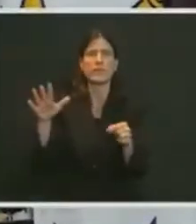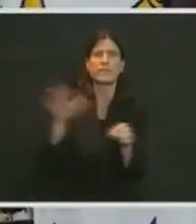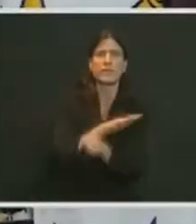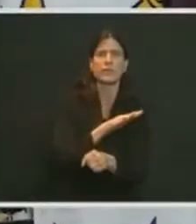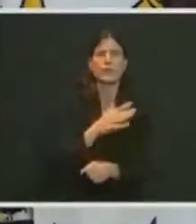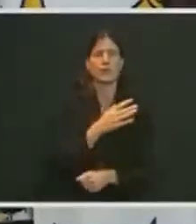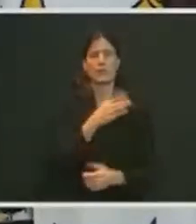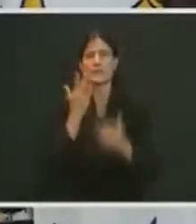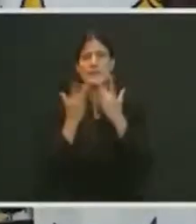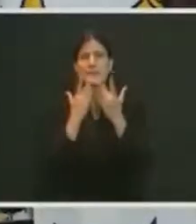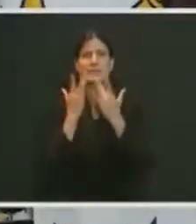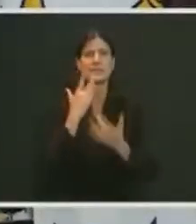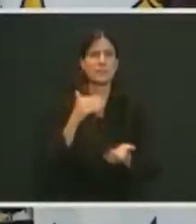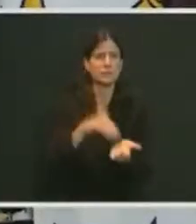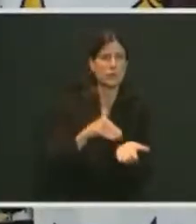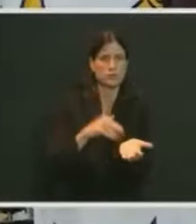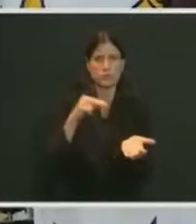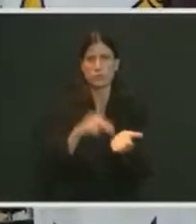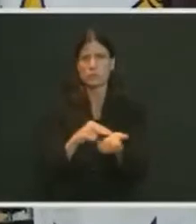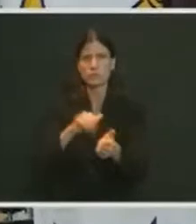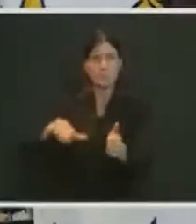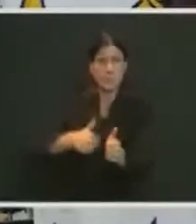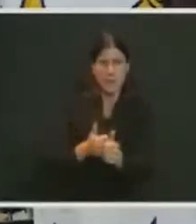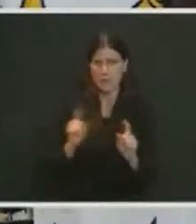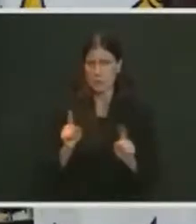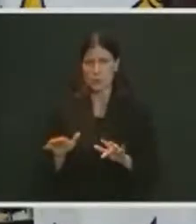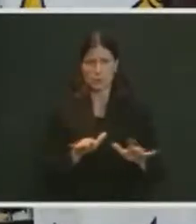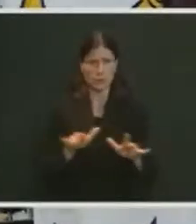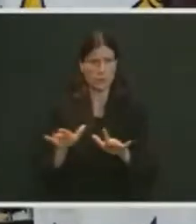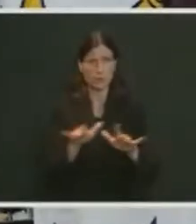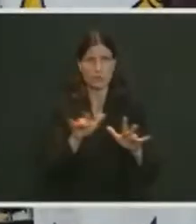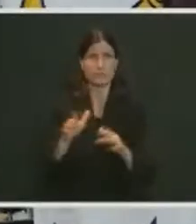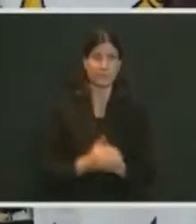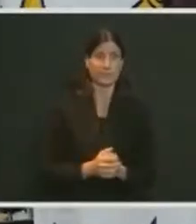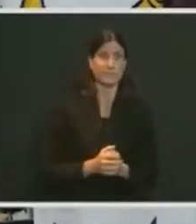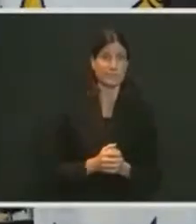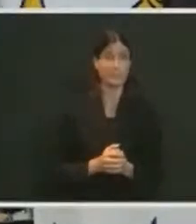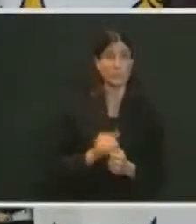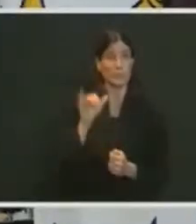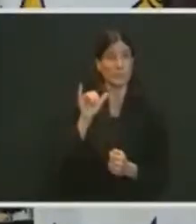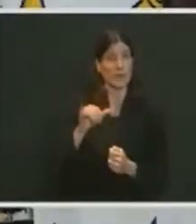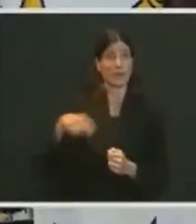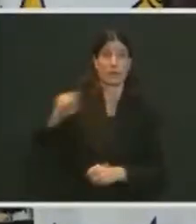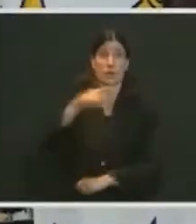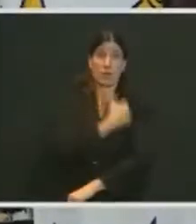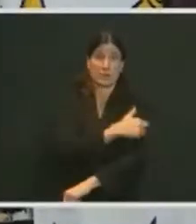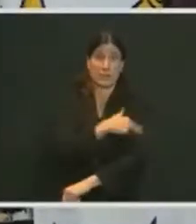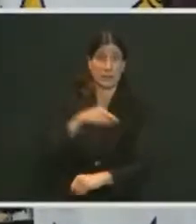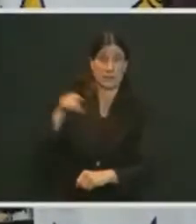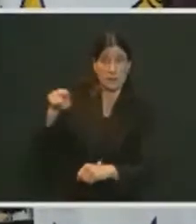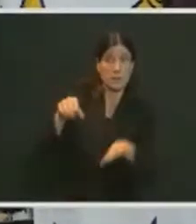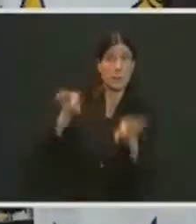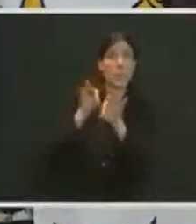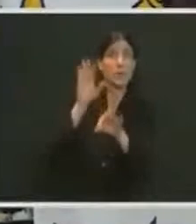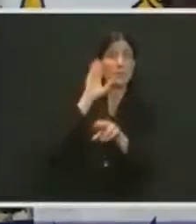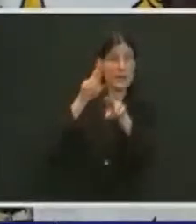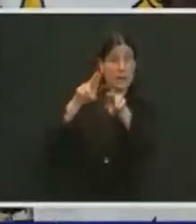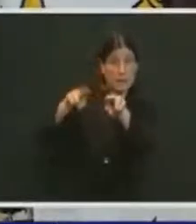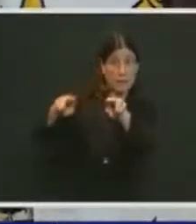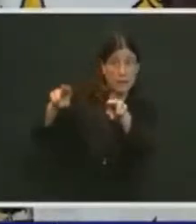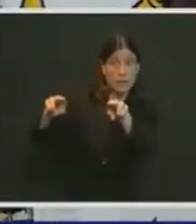avoid. So we want to be able to guarantee that every Rhode Islander can have access to the healthcare they